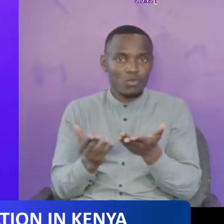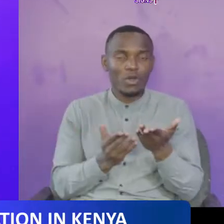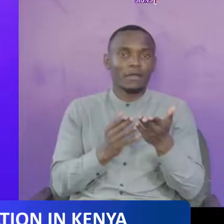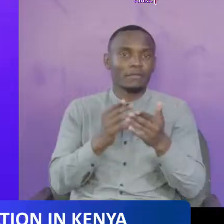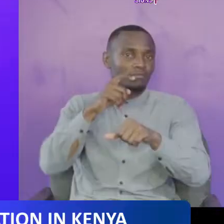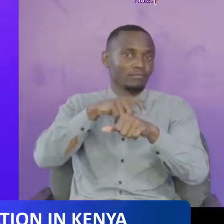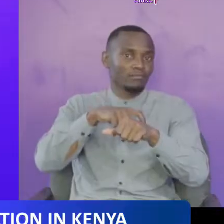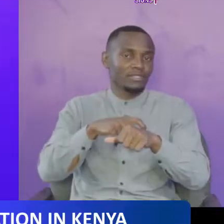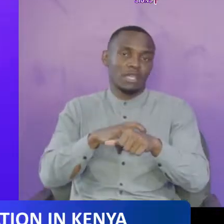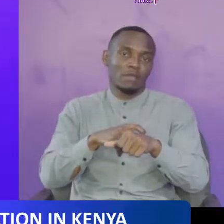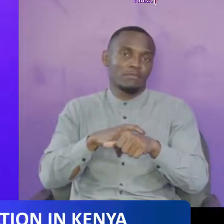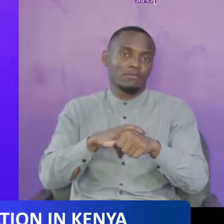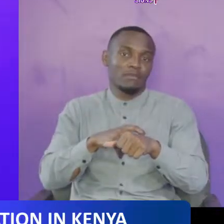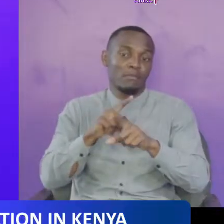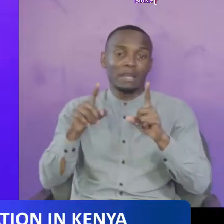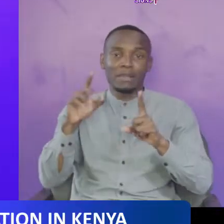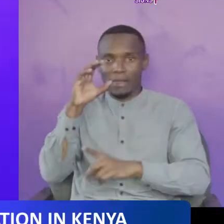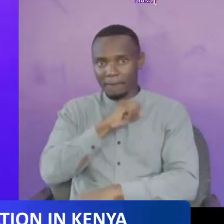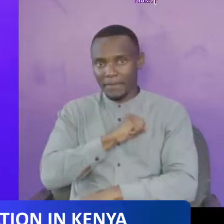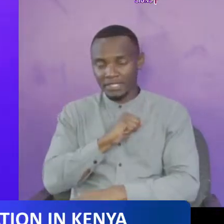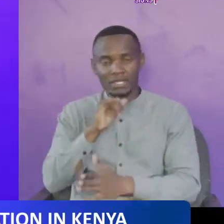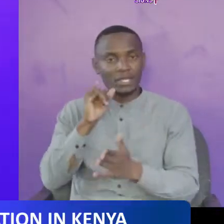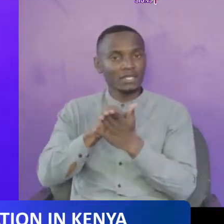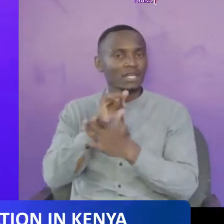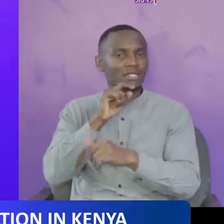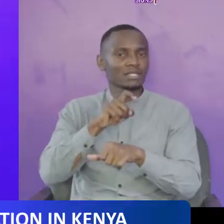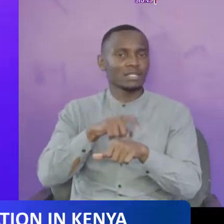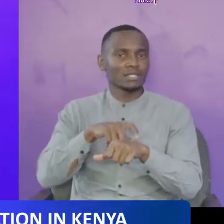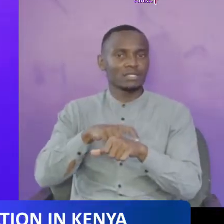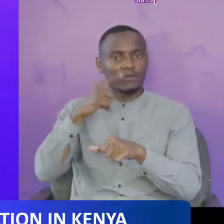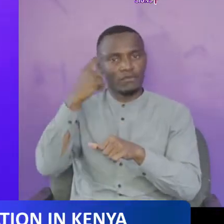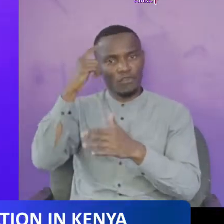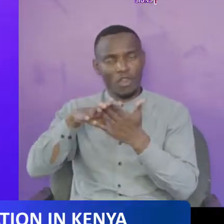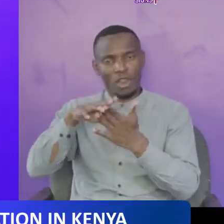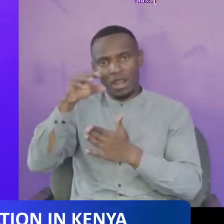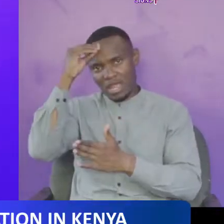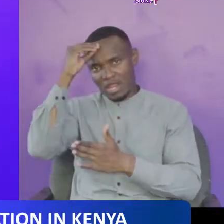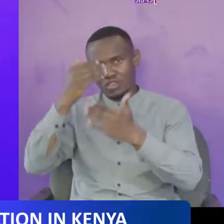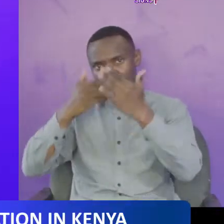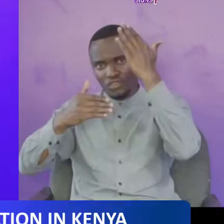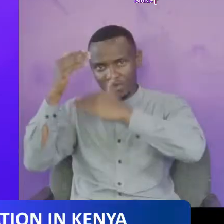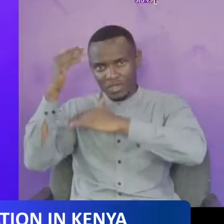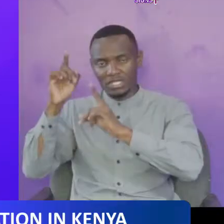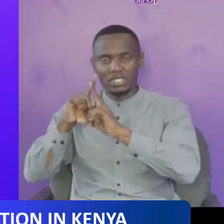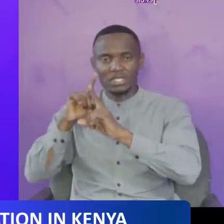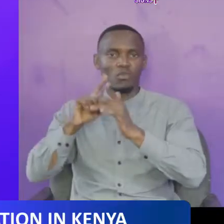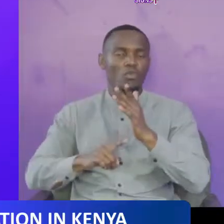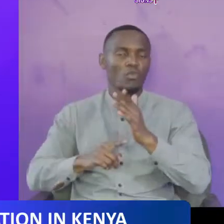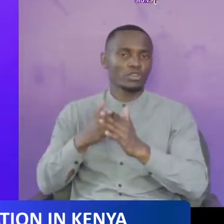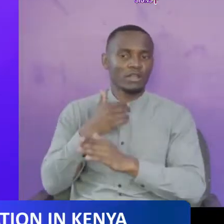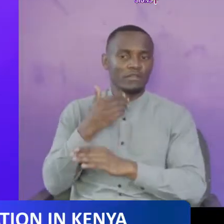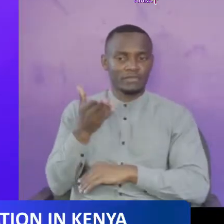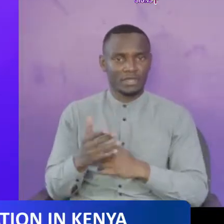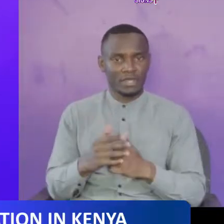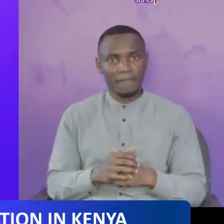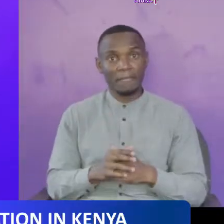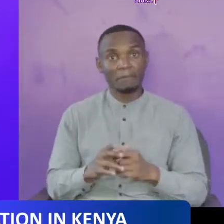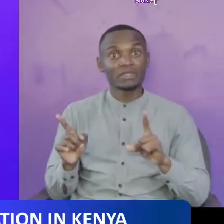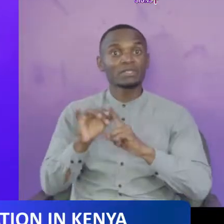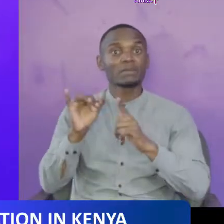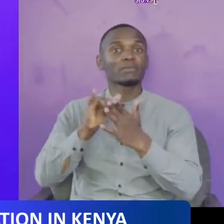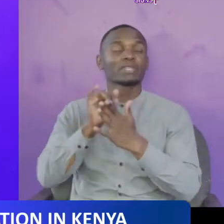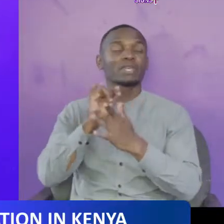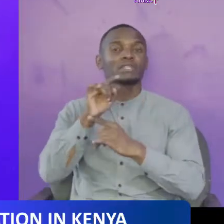the university is and what we are offering. Like, for example, for us at the tertiary level, that is when you'll discover the